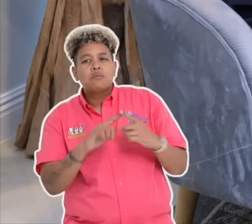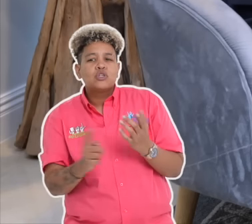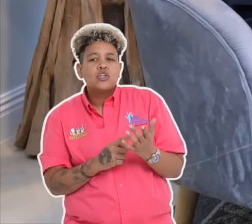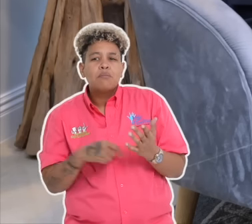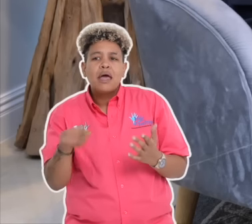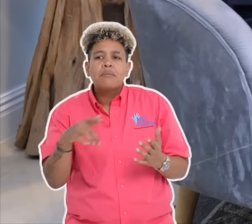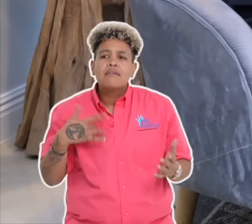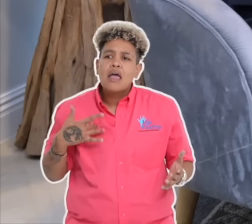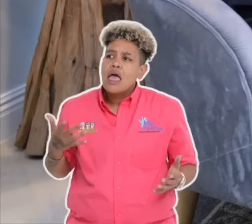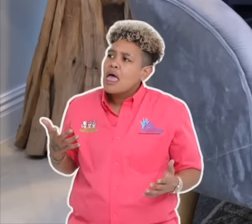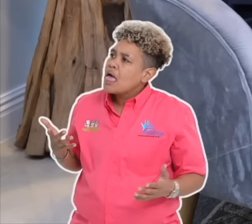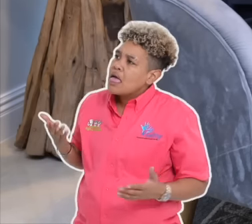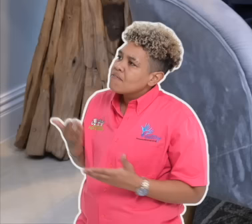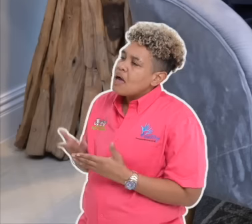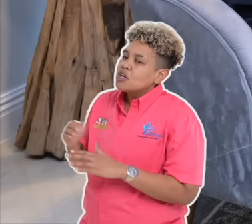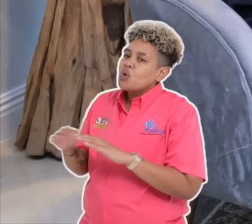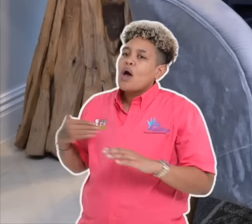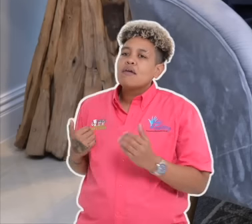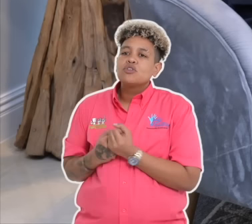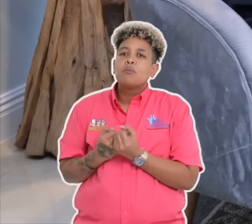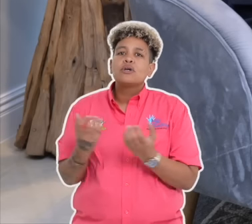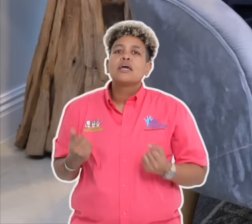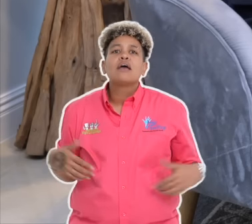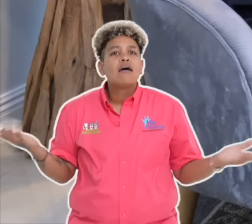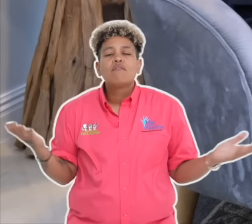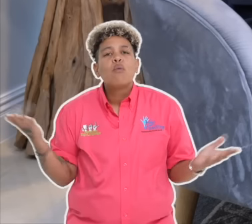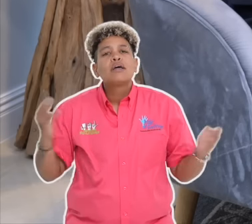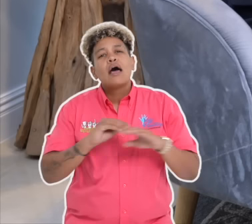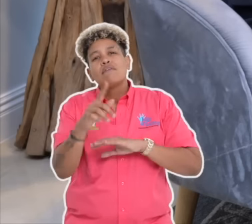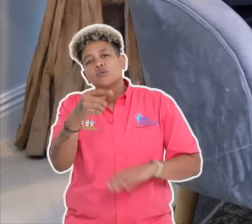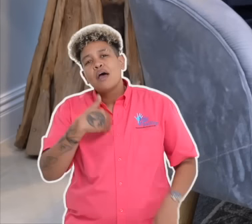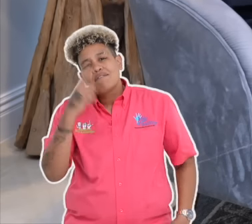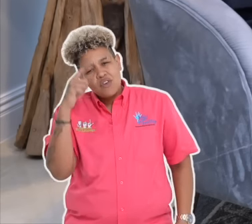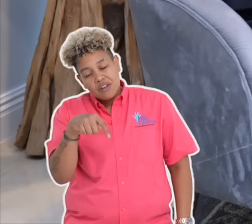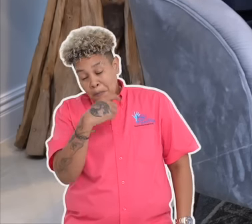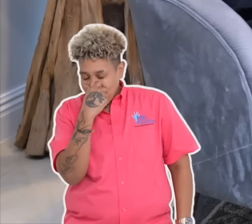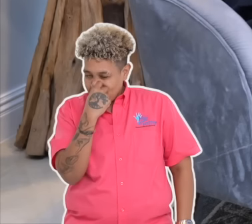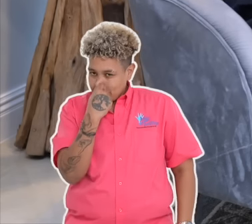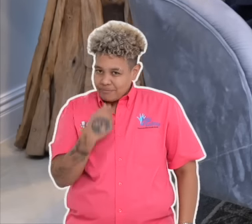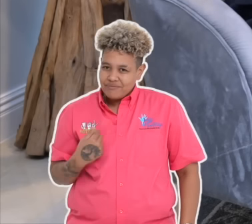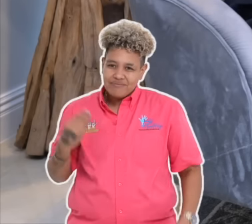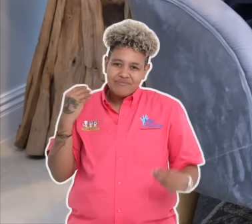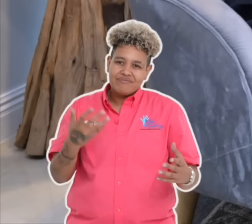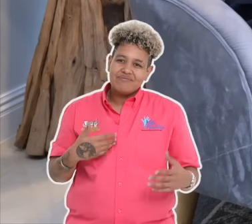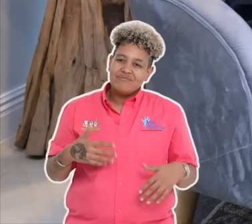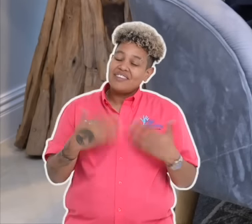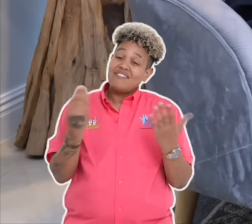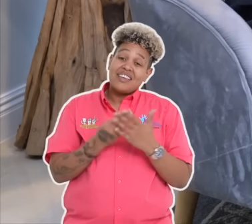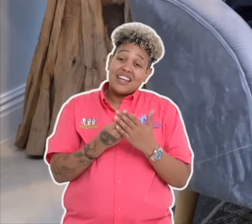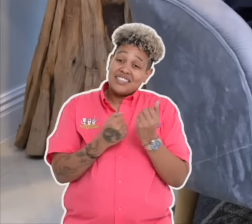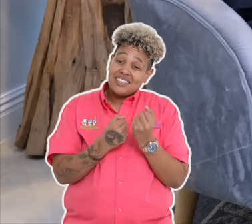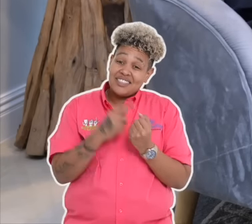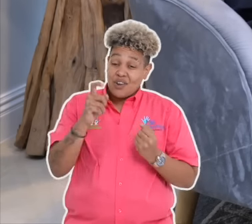but sometimes they get bogged down with the fact that they just don't have the assistance. What advice do you have for them? Well, I was the same. I didn't have the